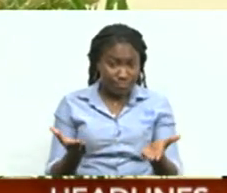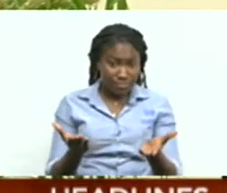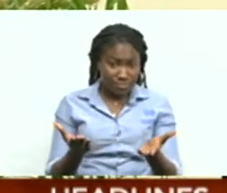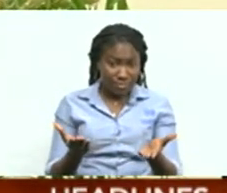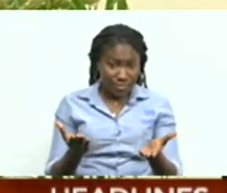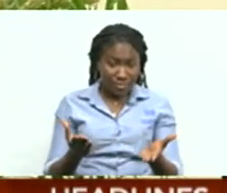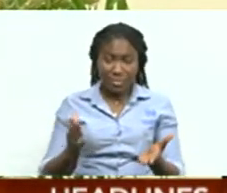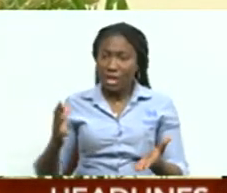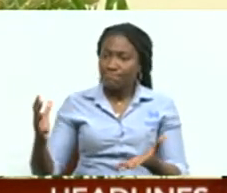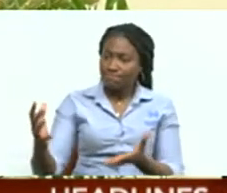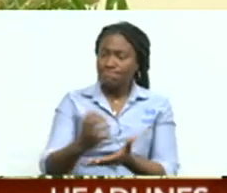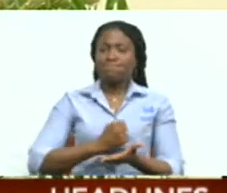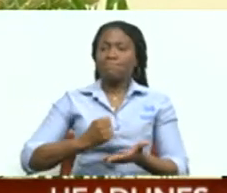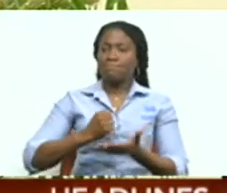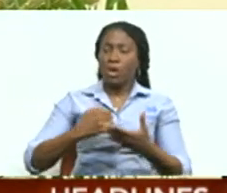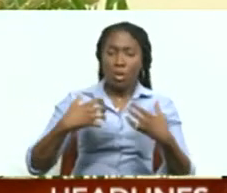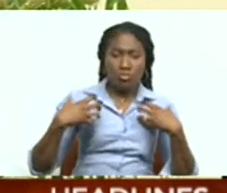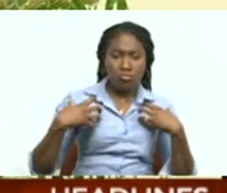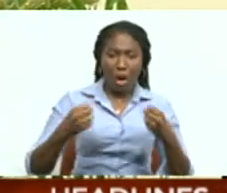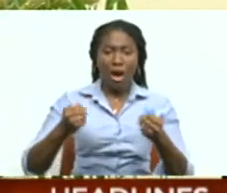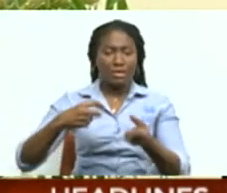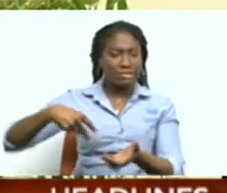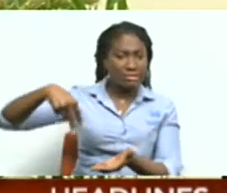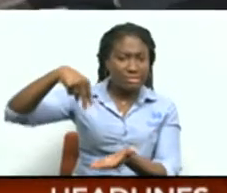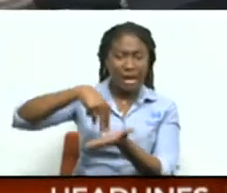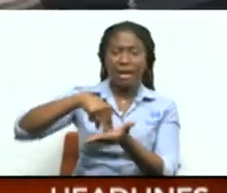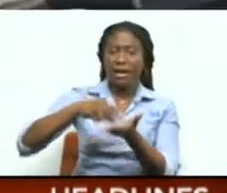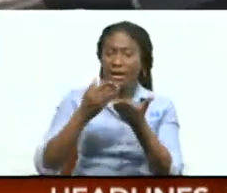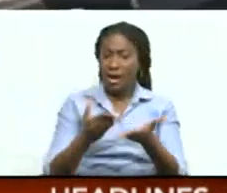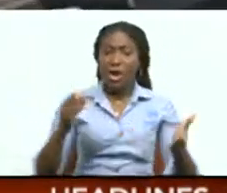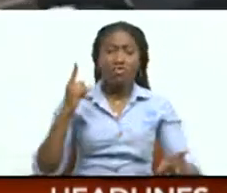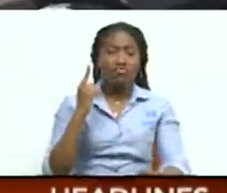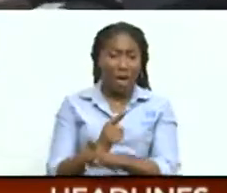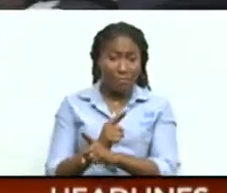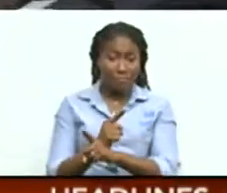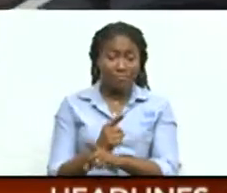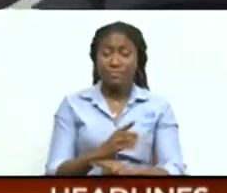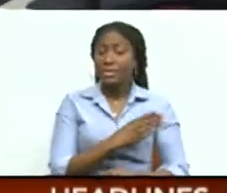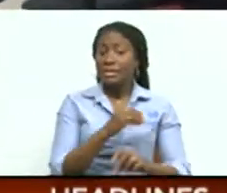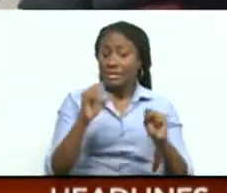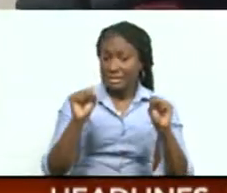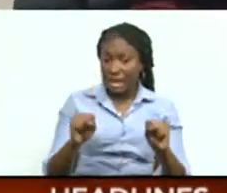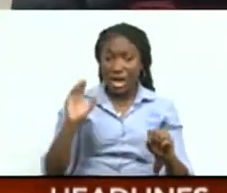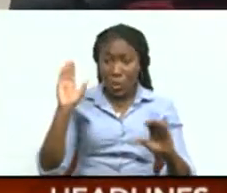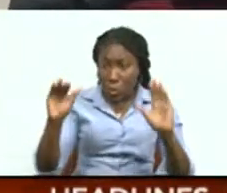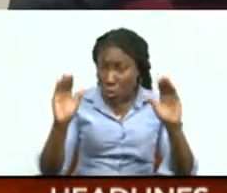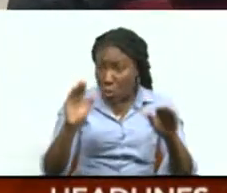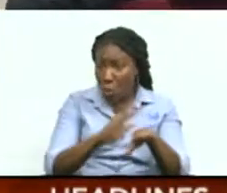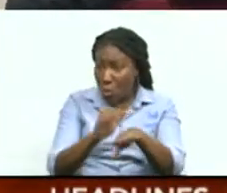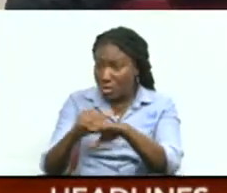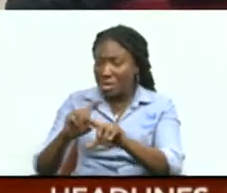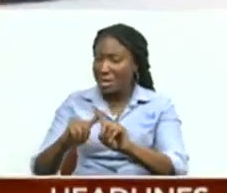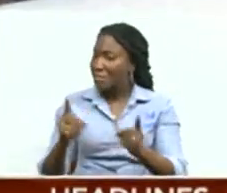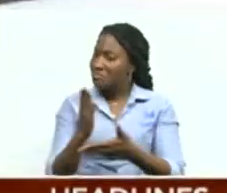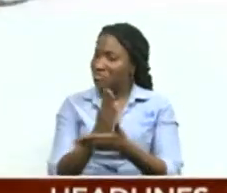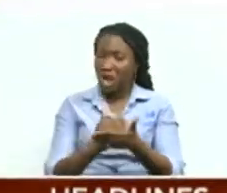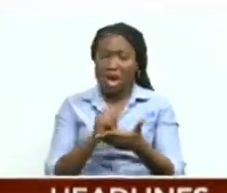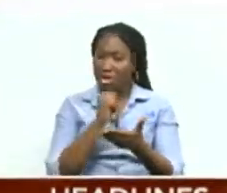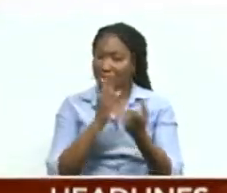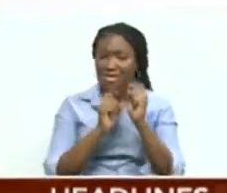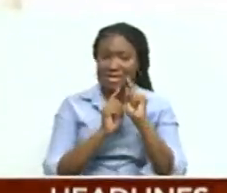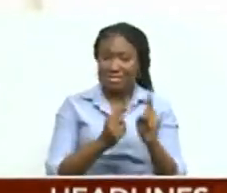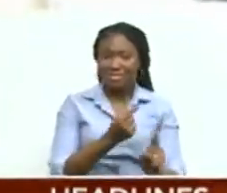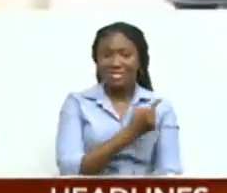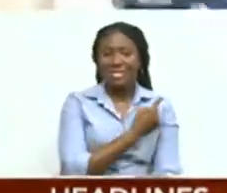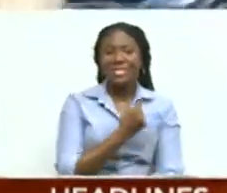a stand for what is right. But despite making this call, not everyone is prepared to answer. Currently, we have